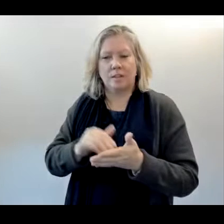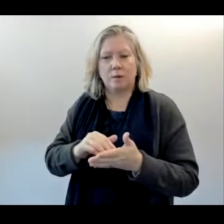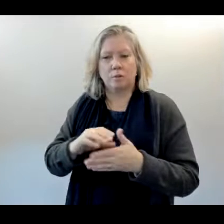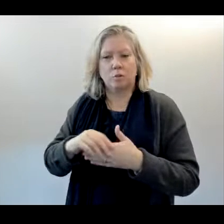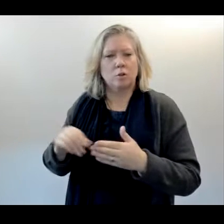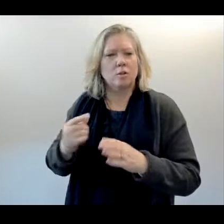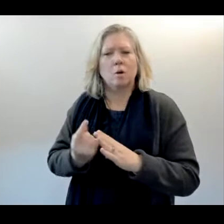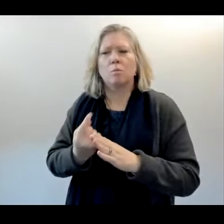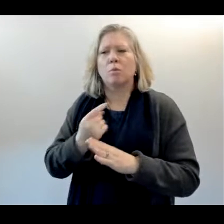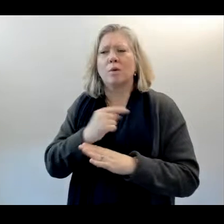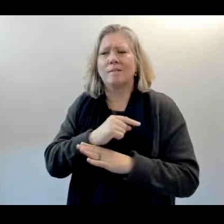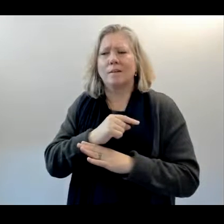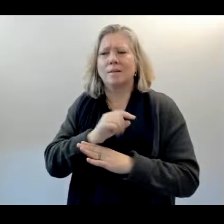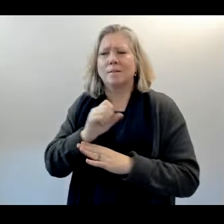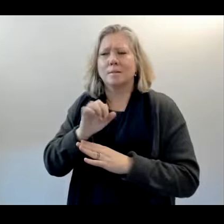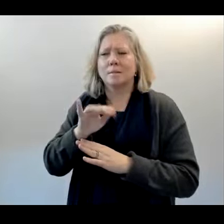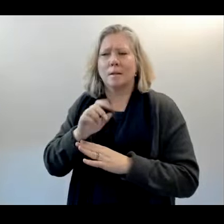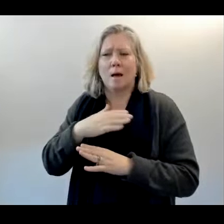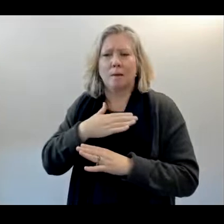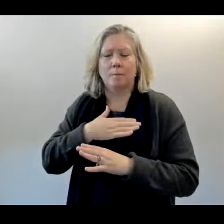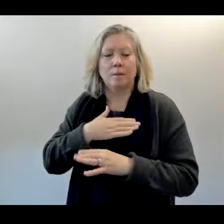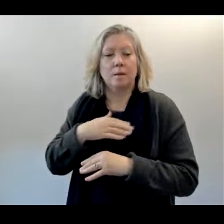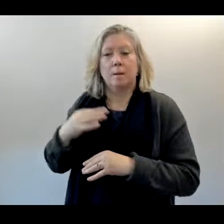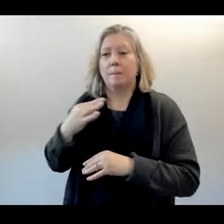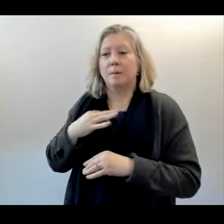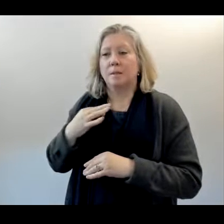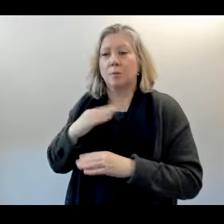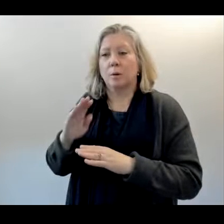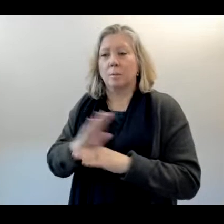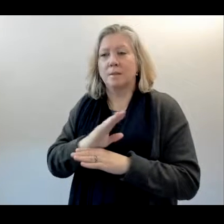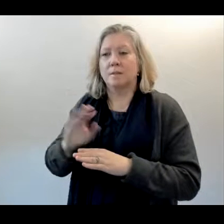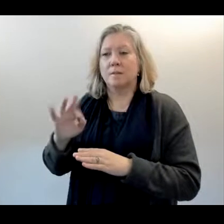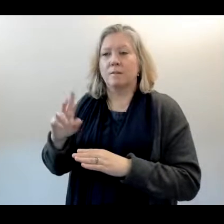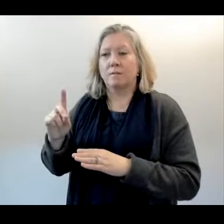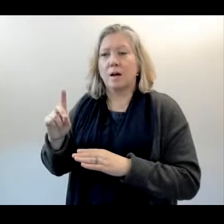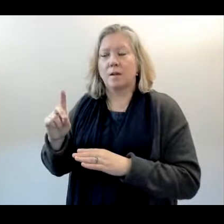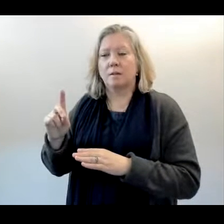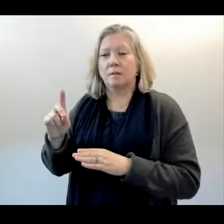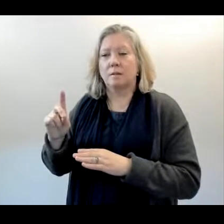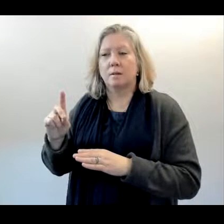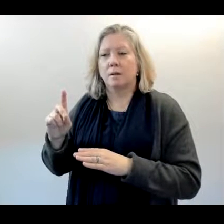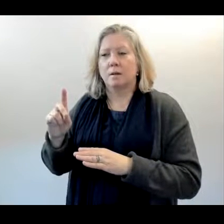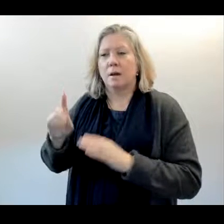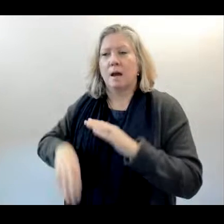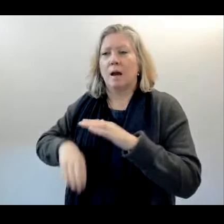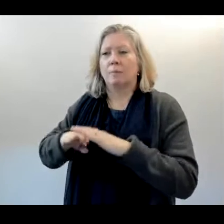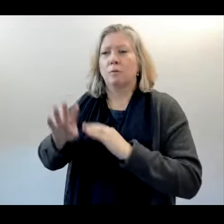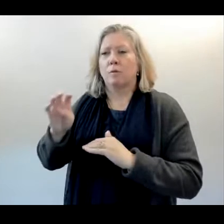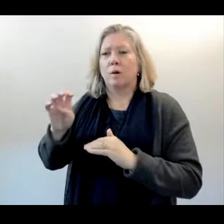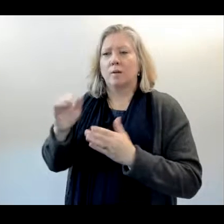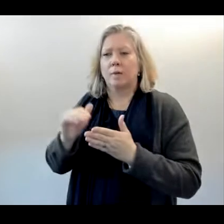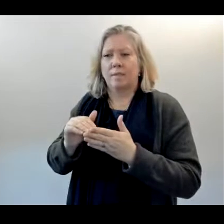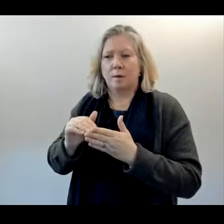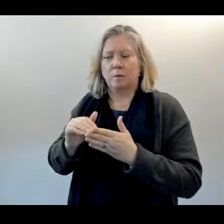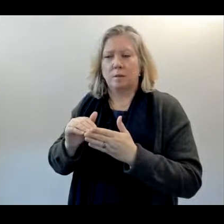slide. The Pittsburgh Business Fund in an amount not to exceed 400,000, and these are to supplement